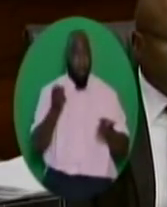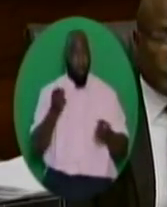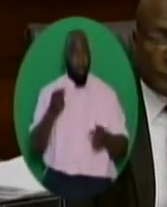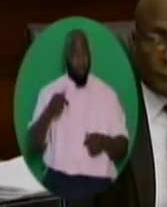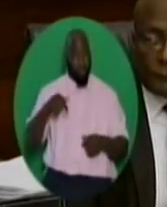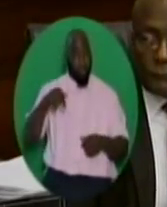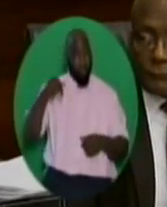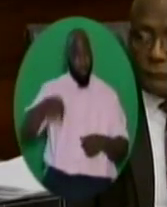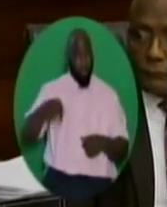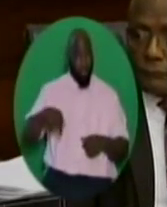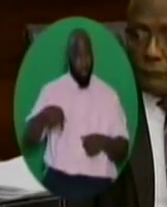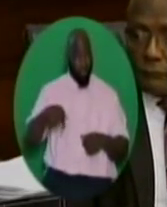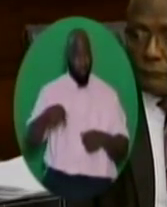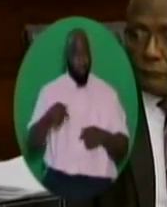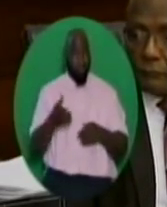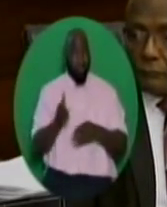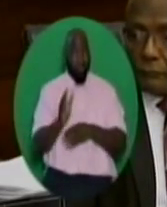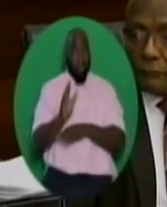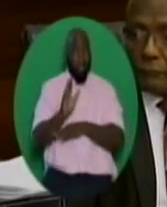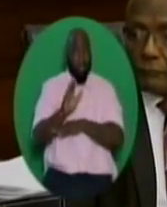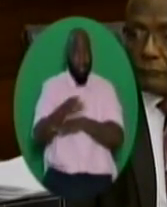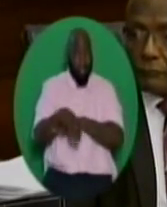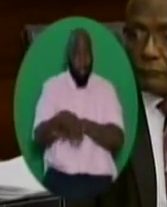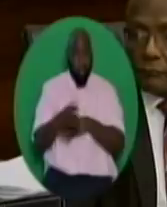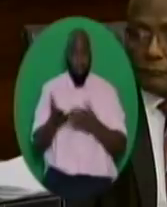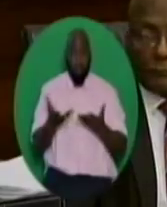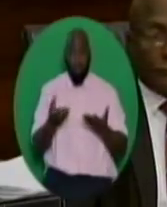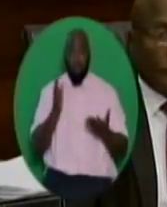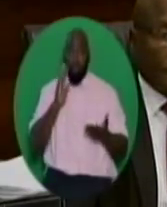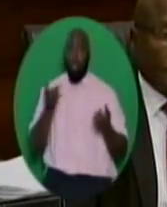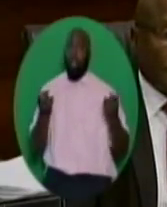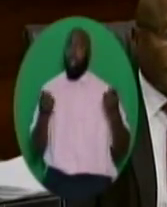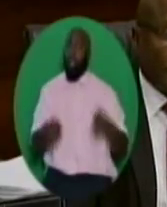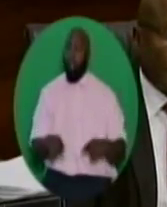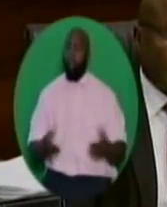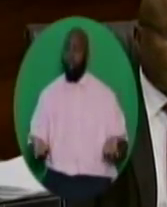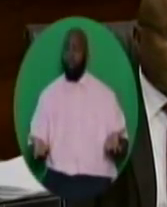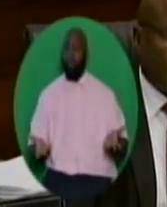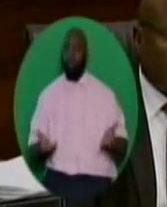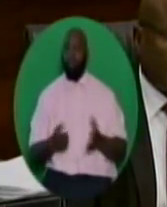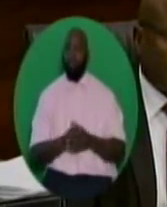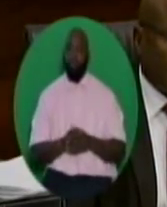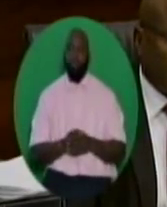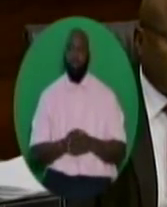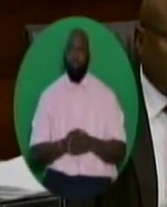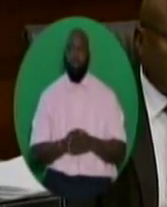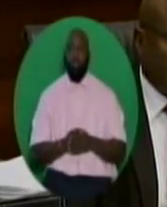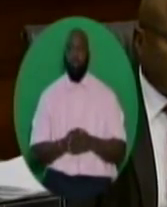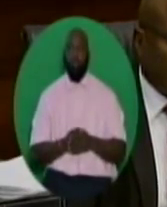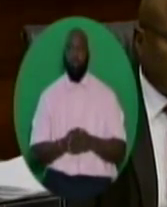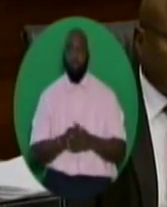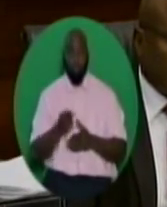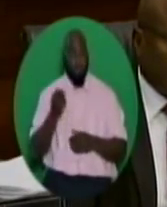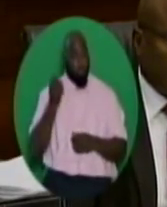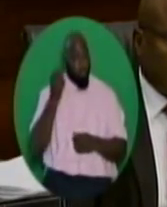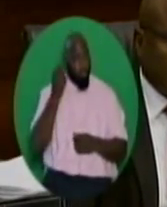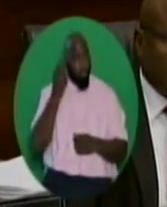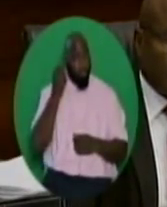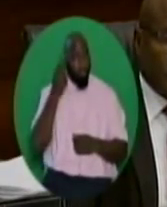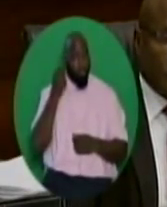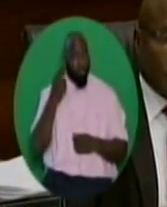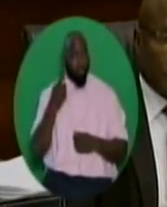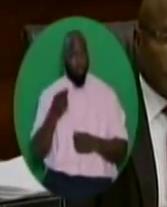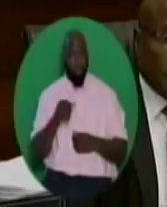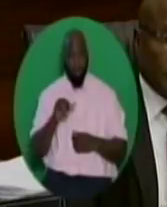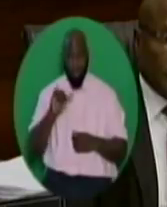October 5th, 2018. We want to, given the sensitive nature of this exercise, we kindly ask that